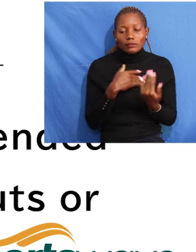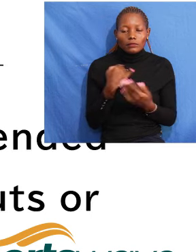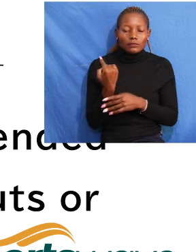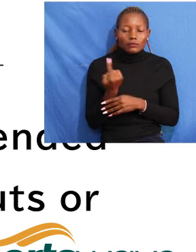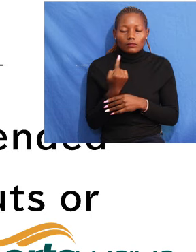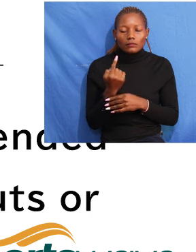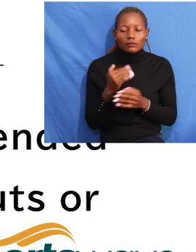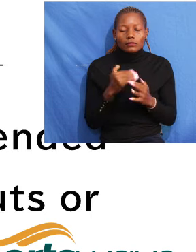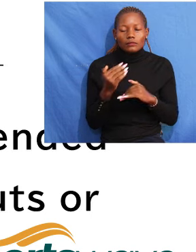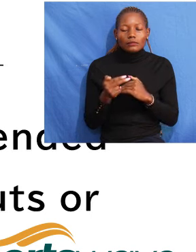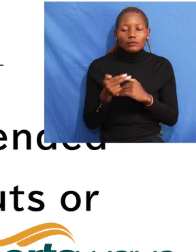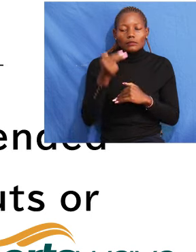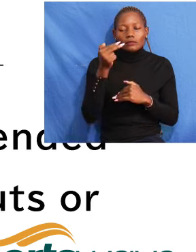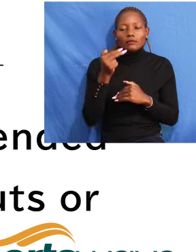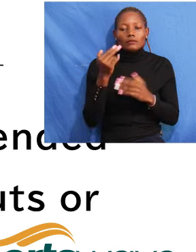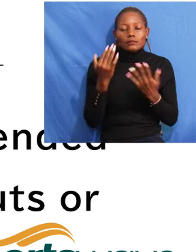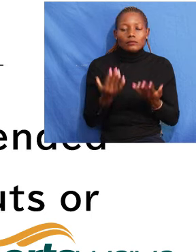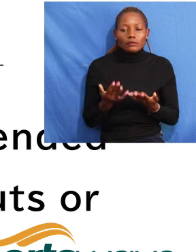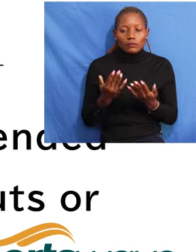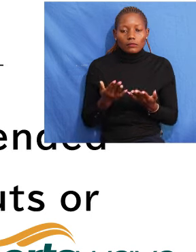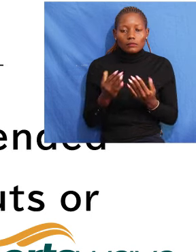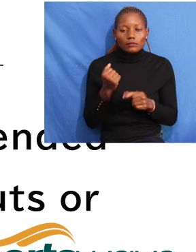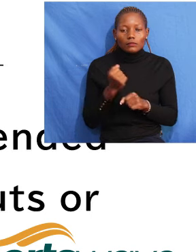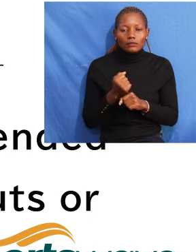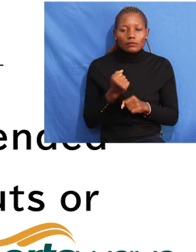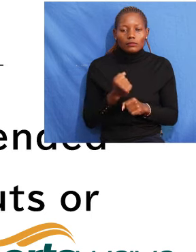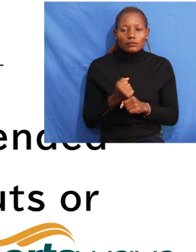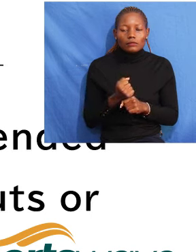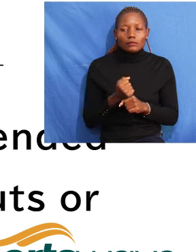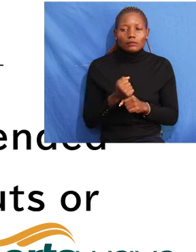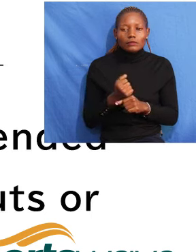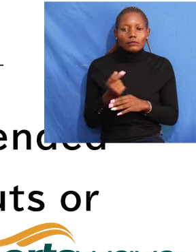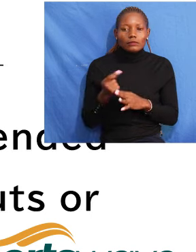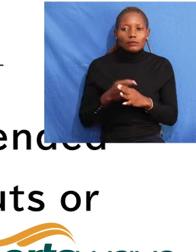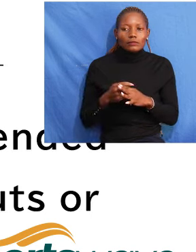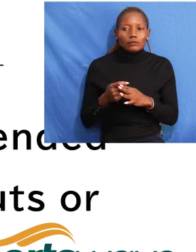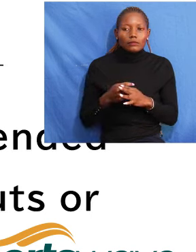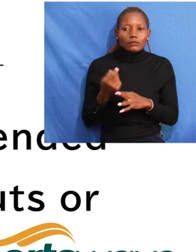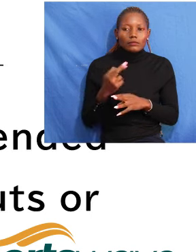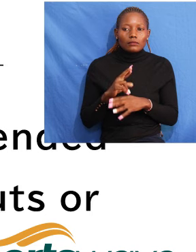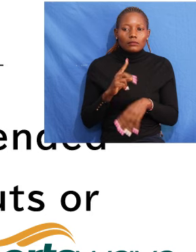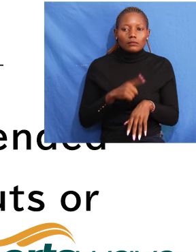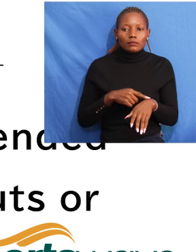high intensity workouts or when fatigue level is very high.